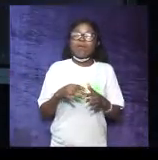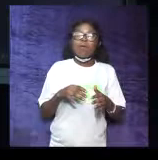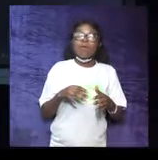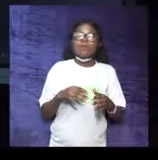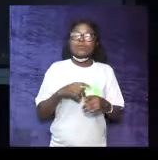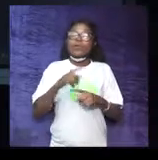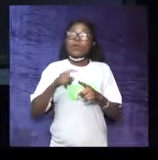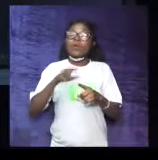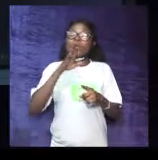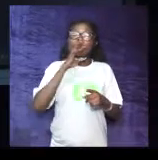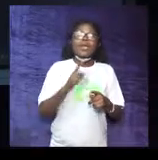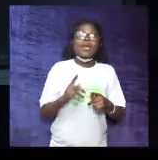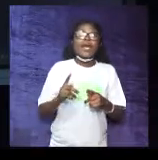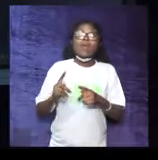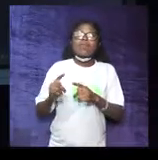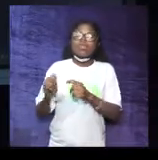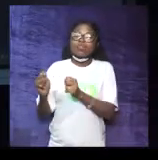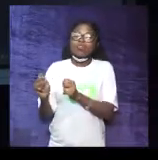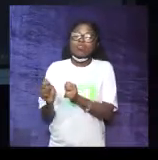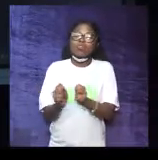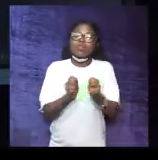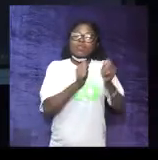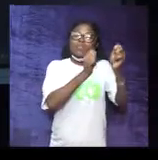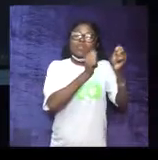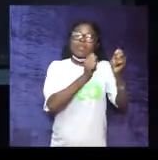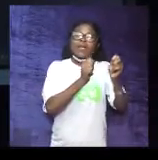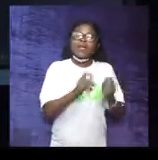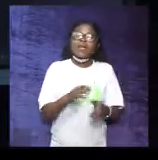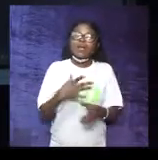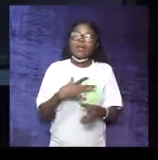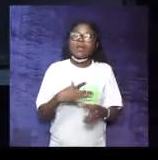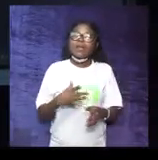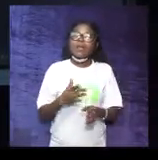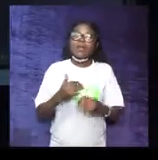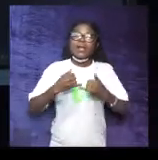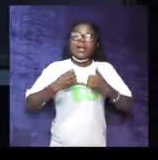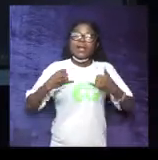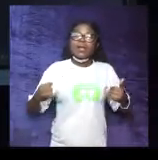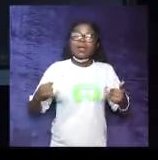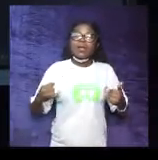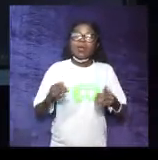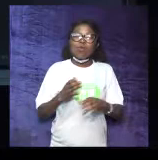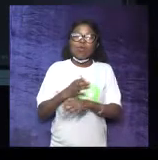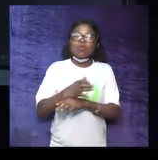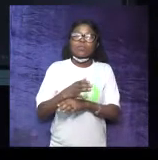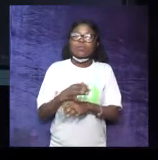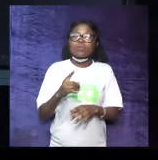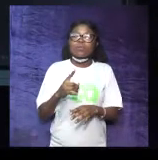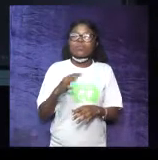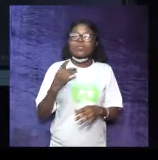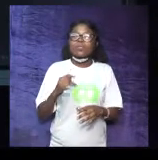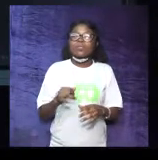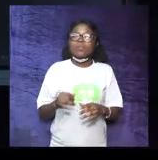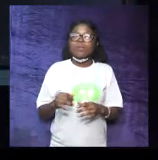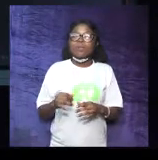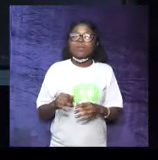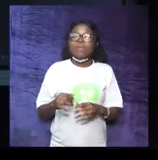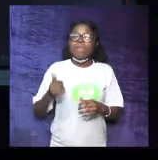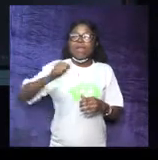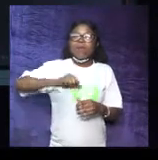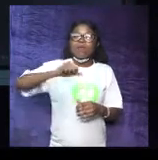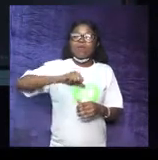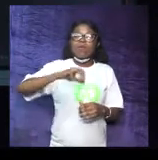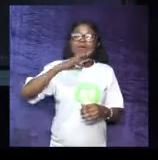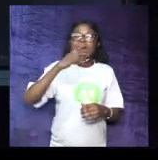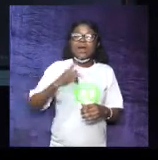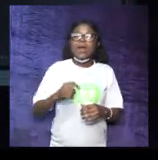you have a transversal crossing parallel lines like this, angles will be formed. And don't forget that angles are